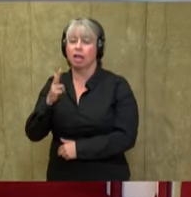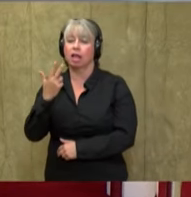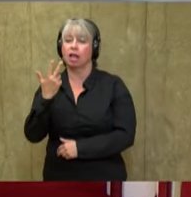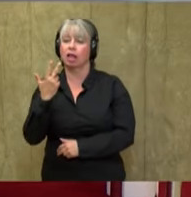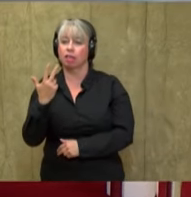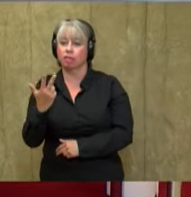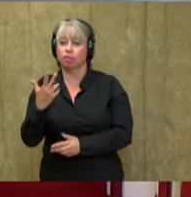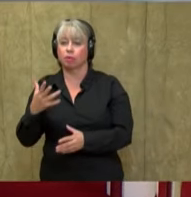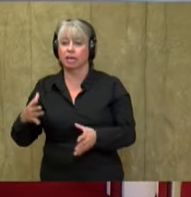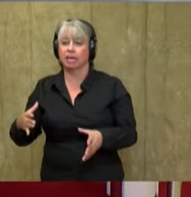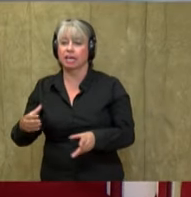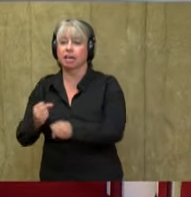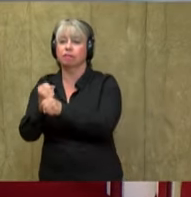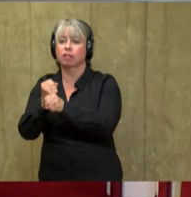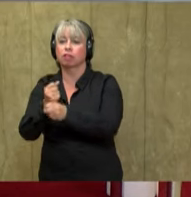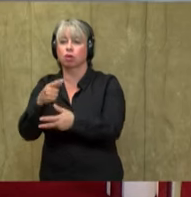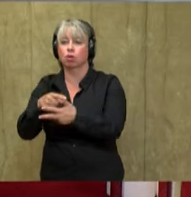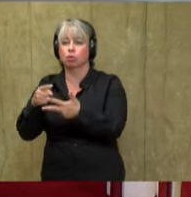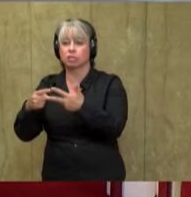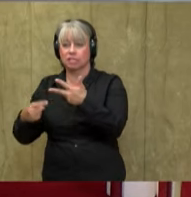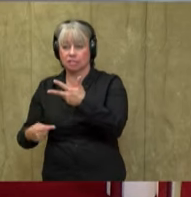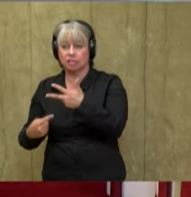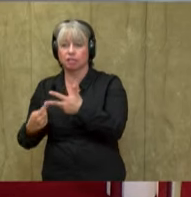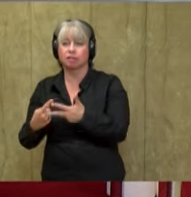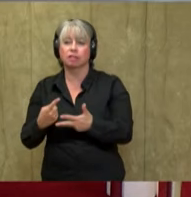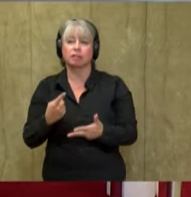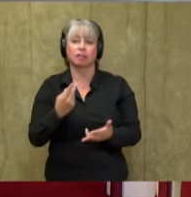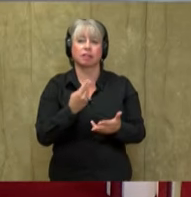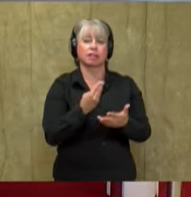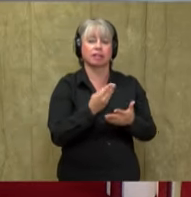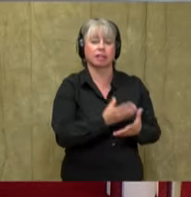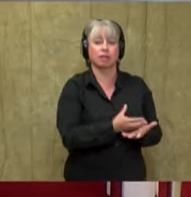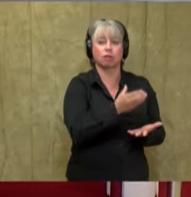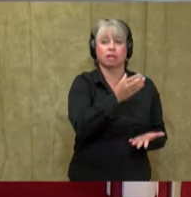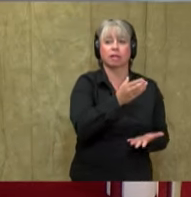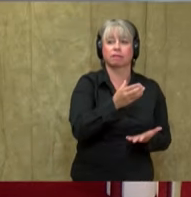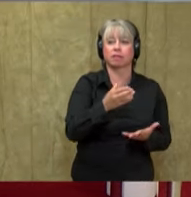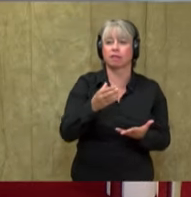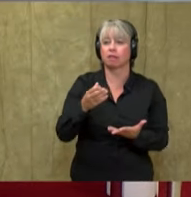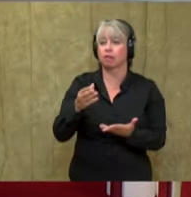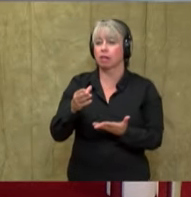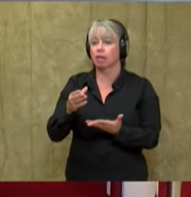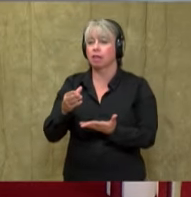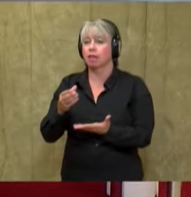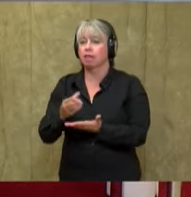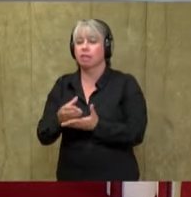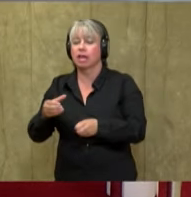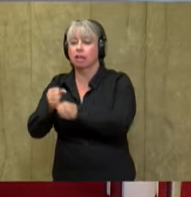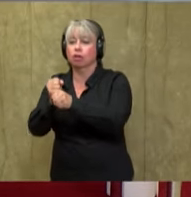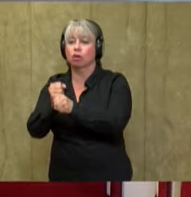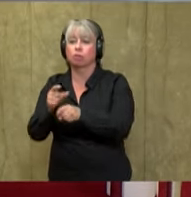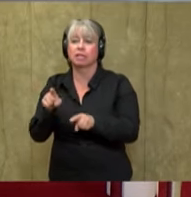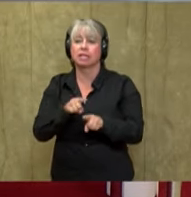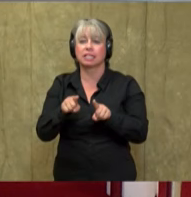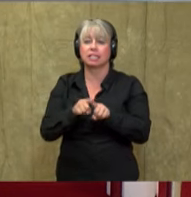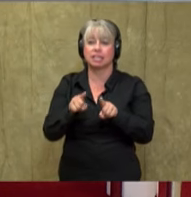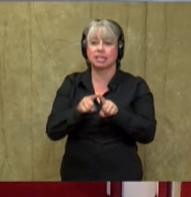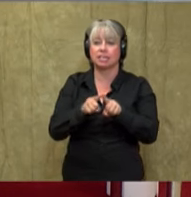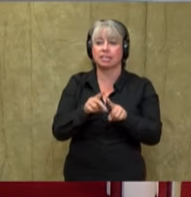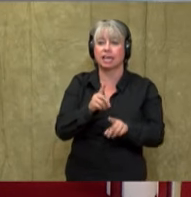Three of our cones equals the volume of our cylinder. So that proves that a cone of the same diameter and the same